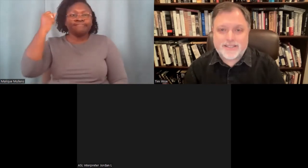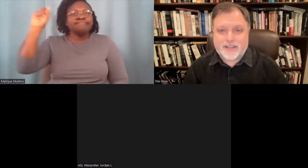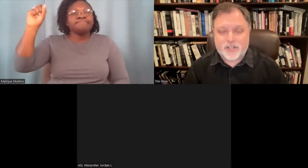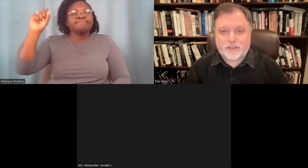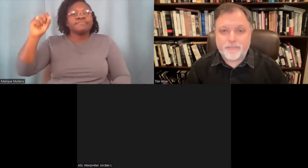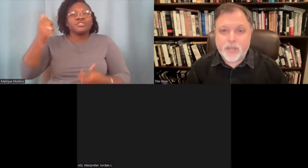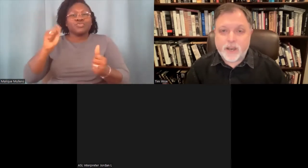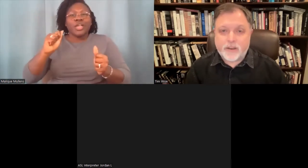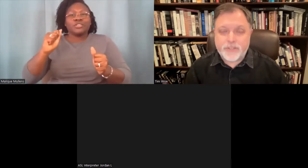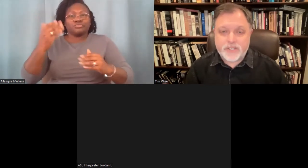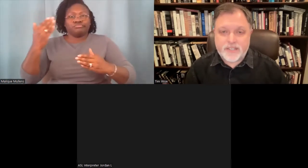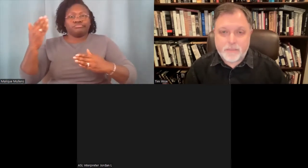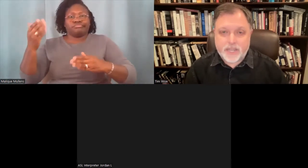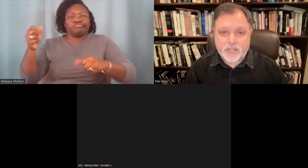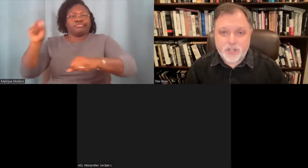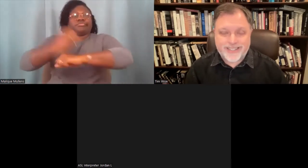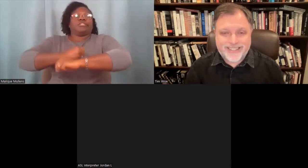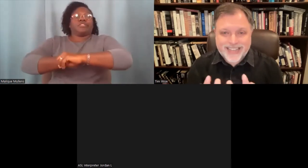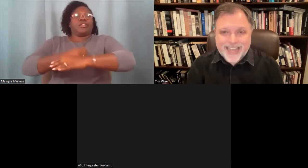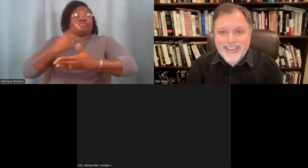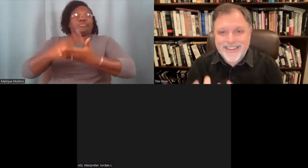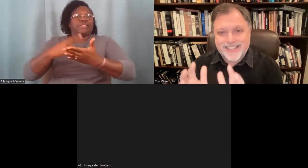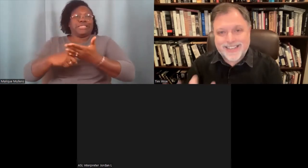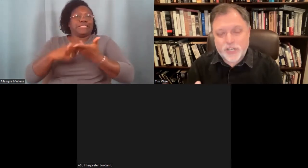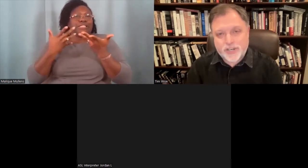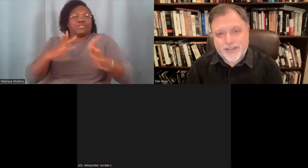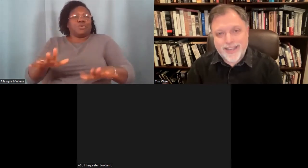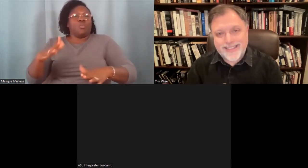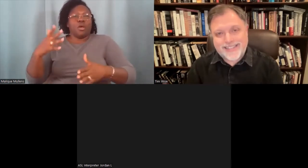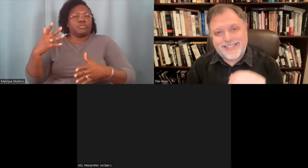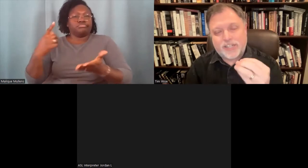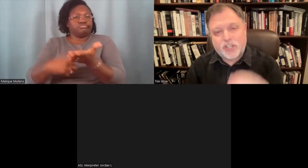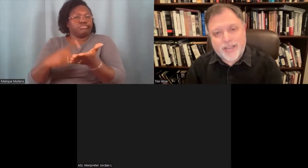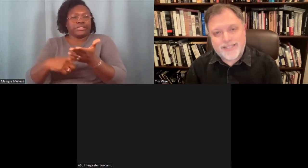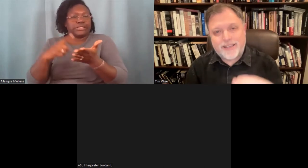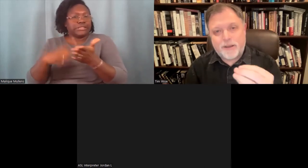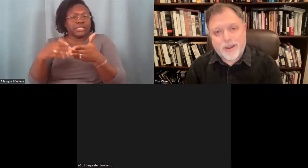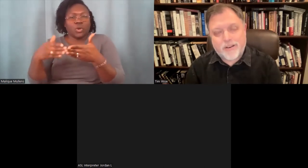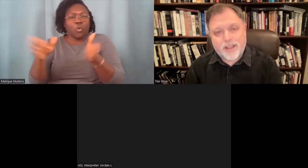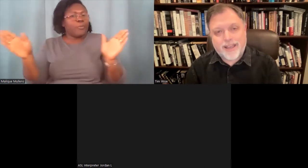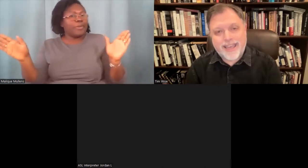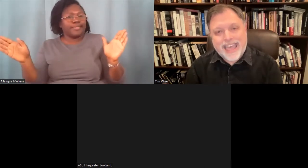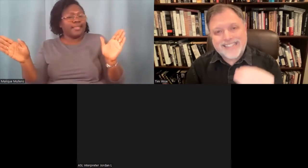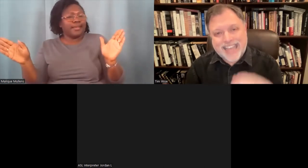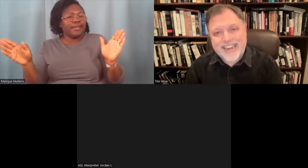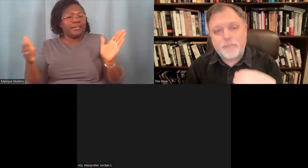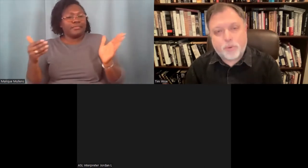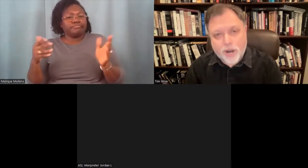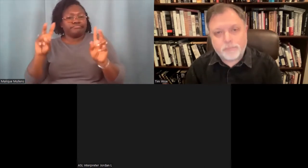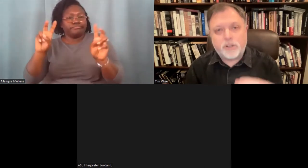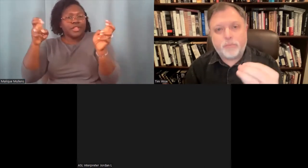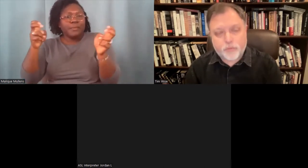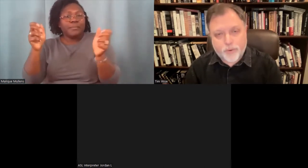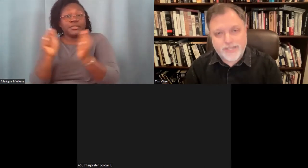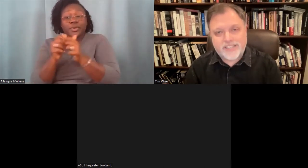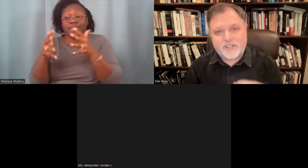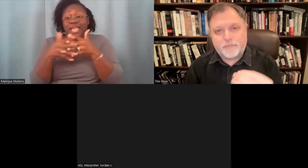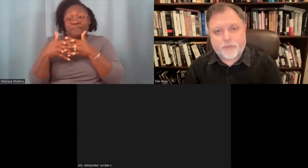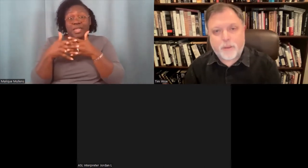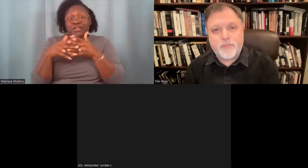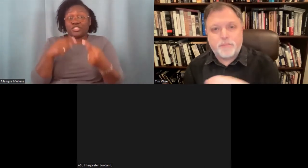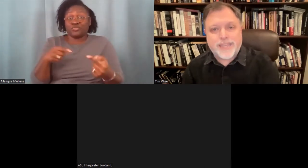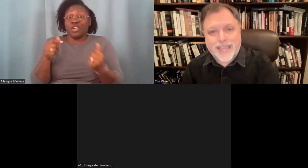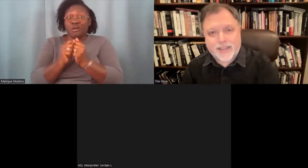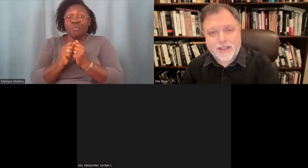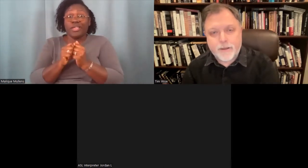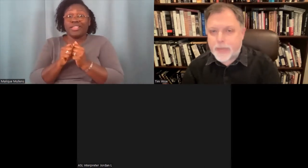serious discussion of systemic injustice, any discussion that suggests that America has had a problem with racism